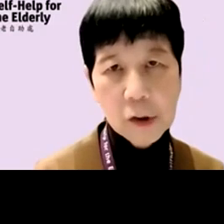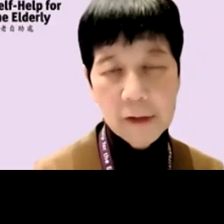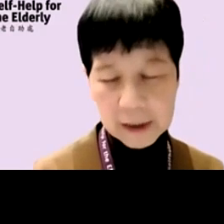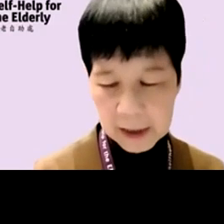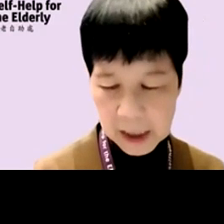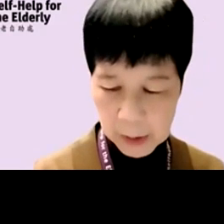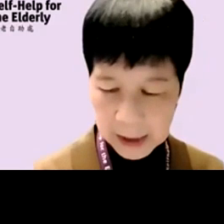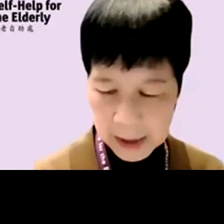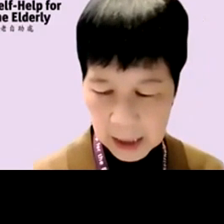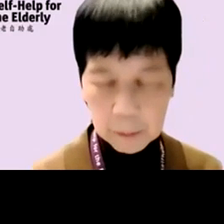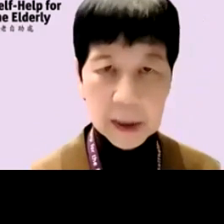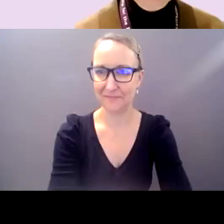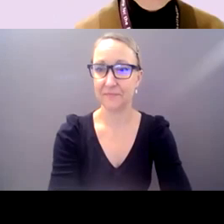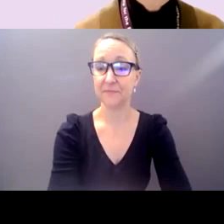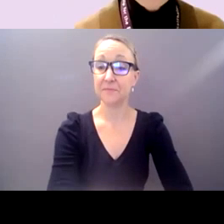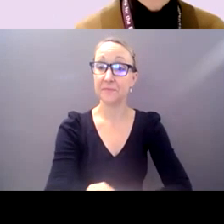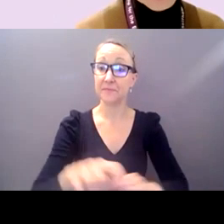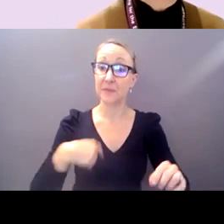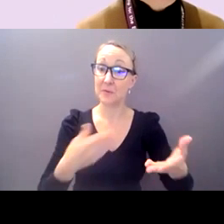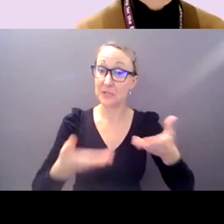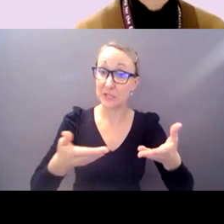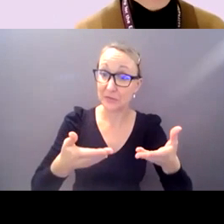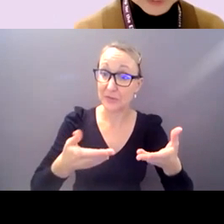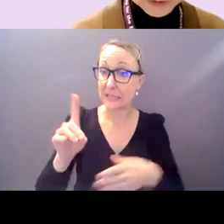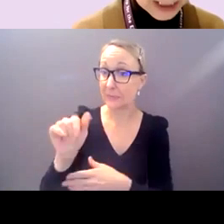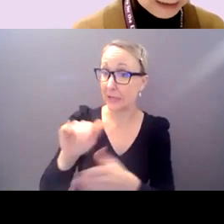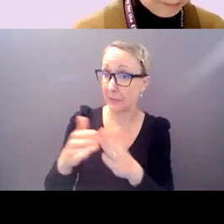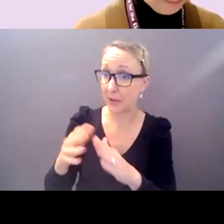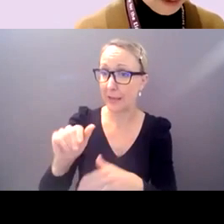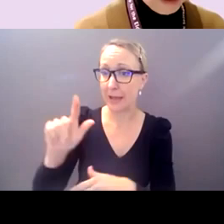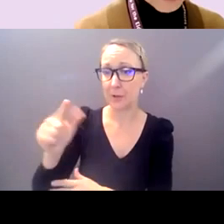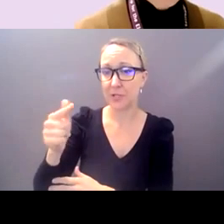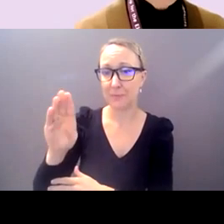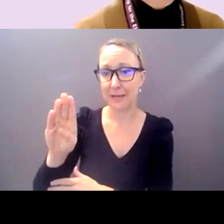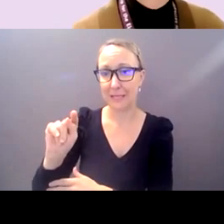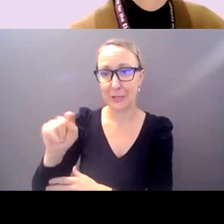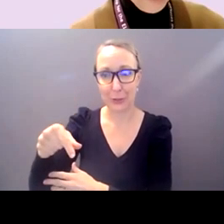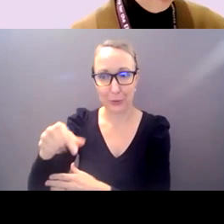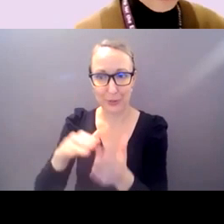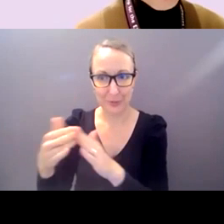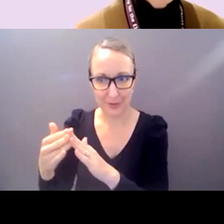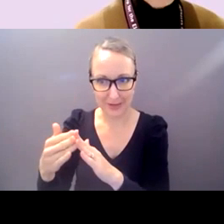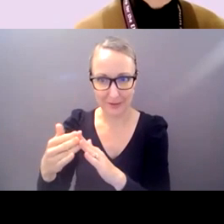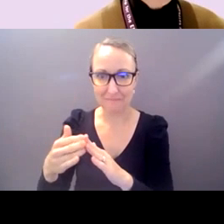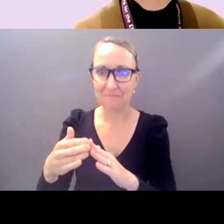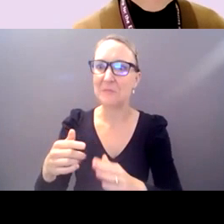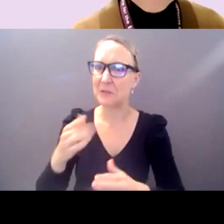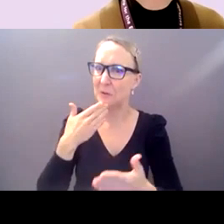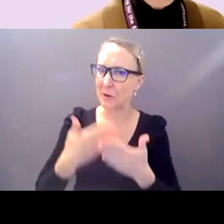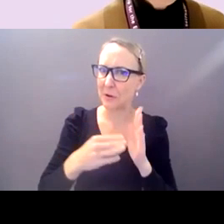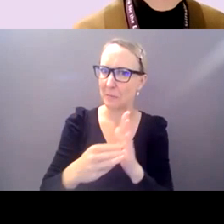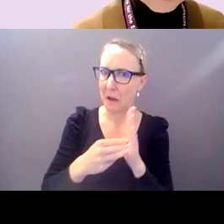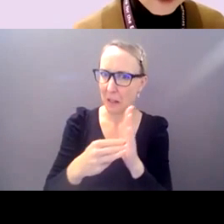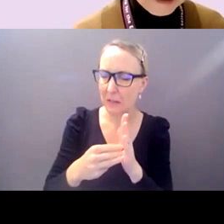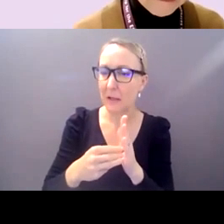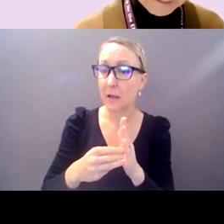focus serving the disability community and the LGBTQ community. So a really good model. If